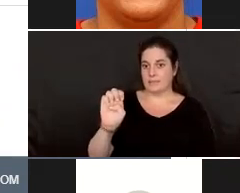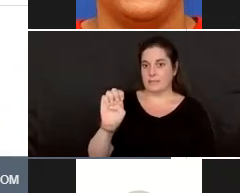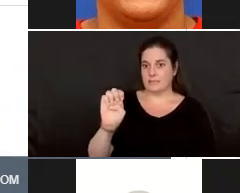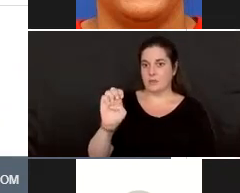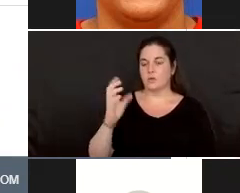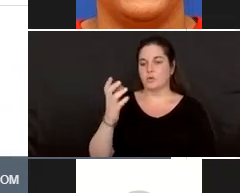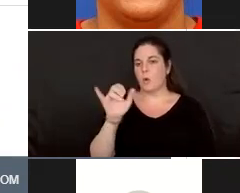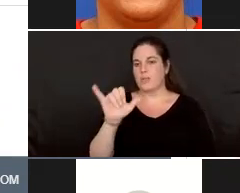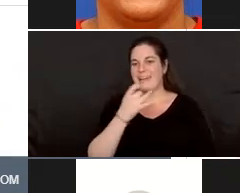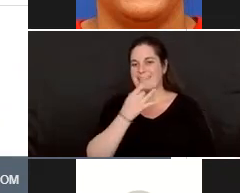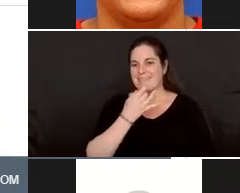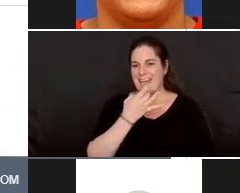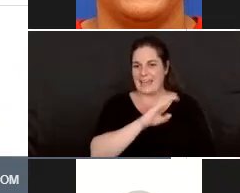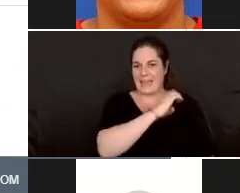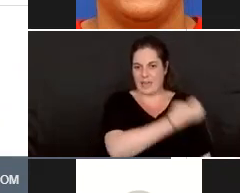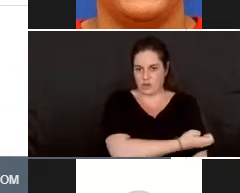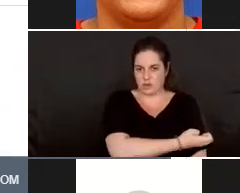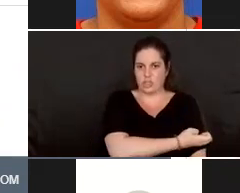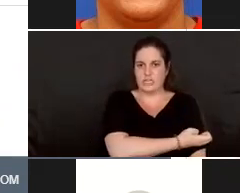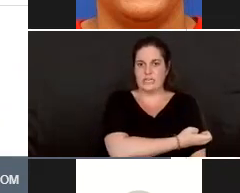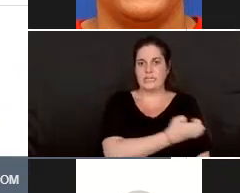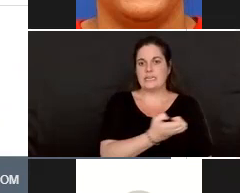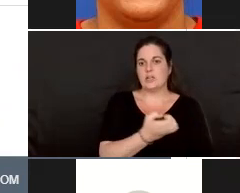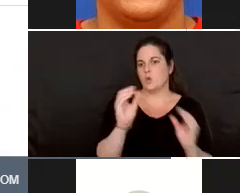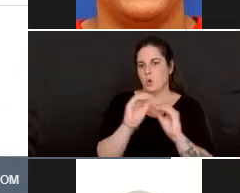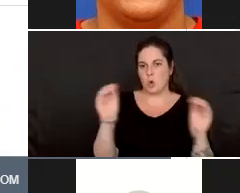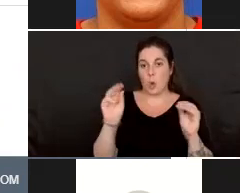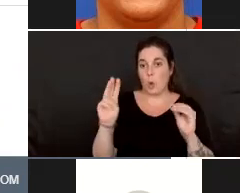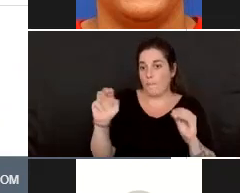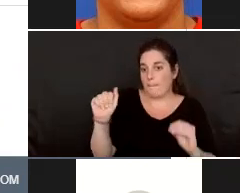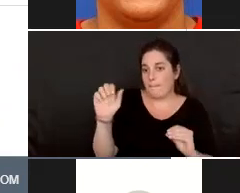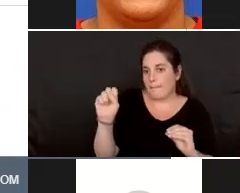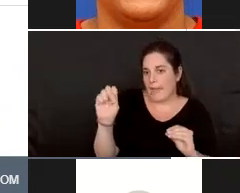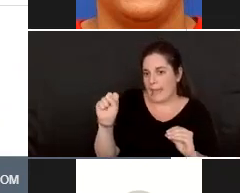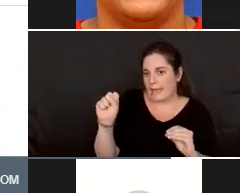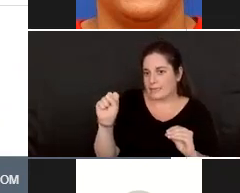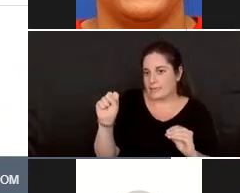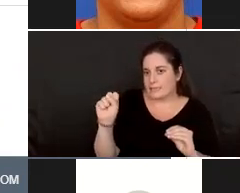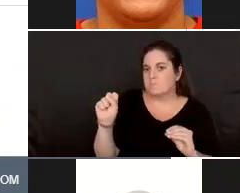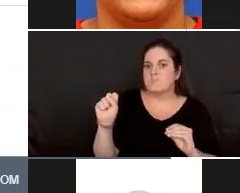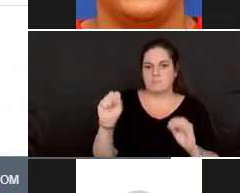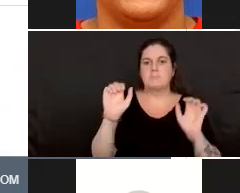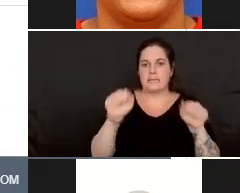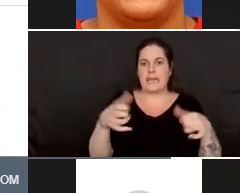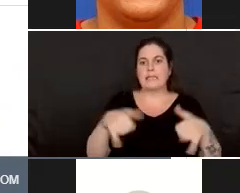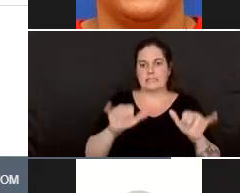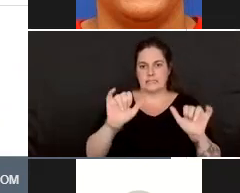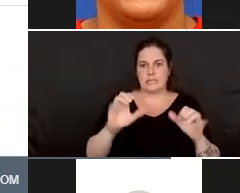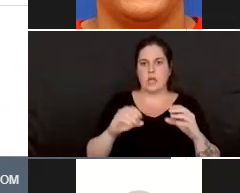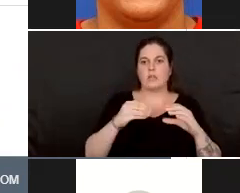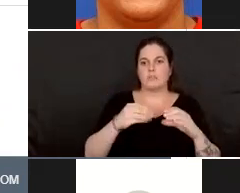light energy that doesn't have mass can oscillate. And in the